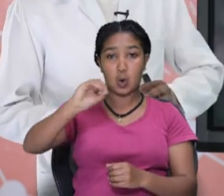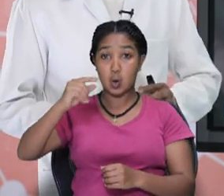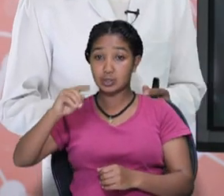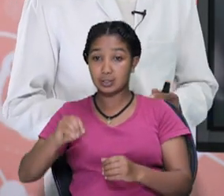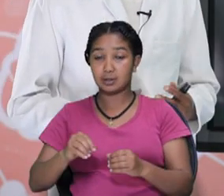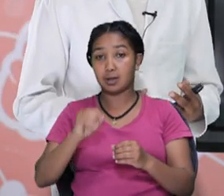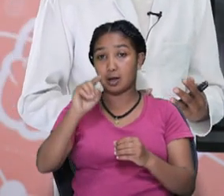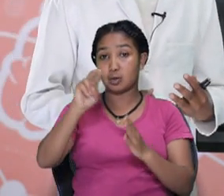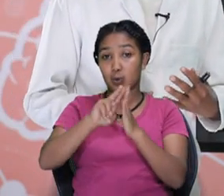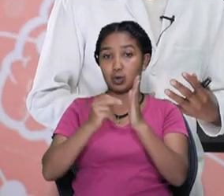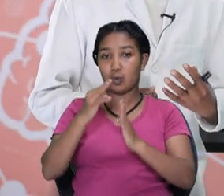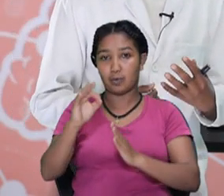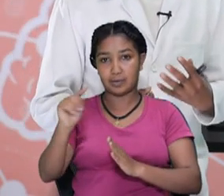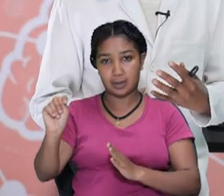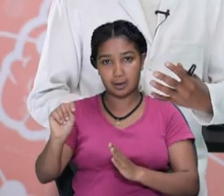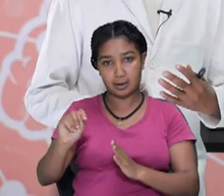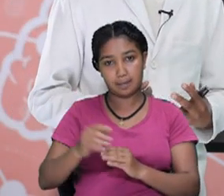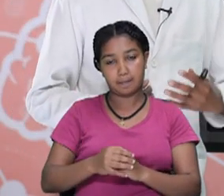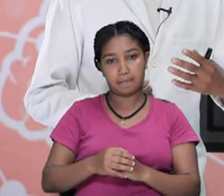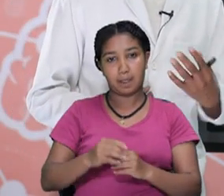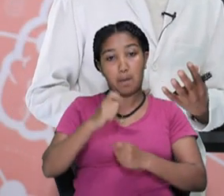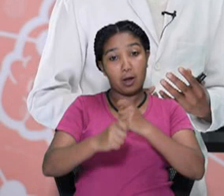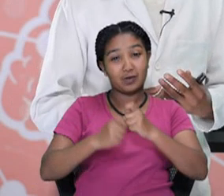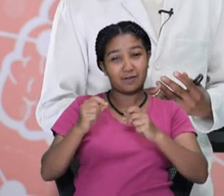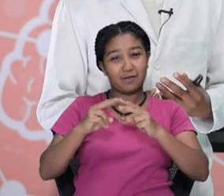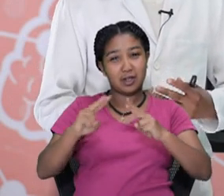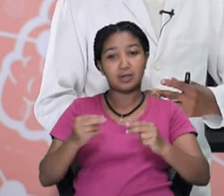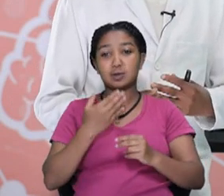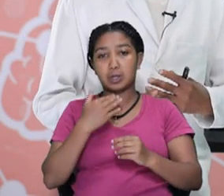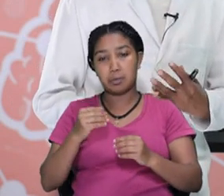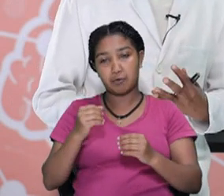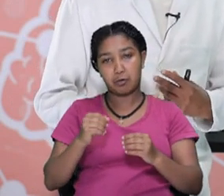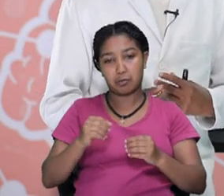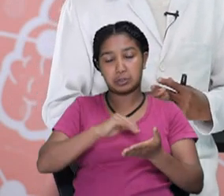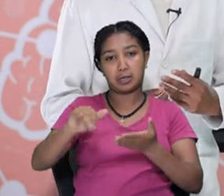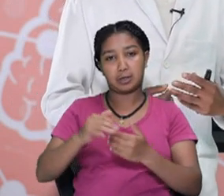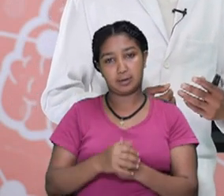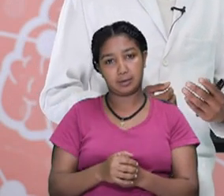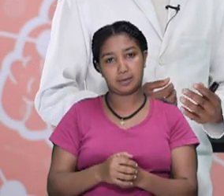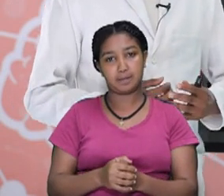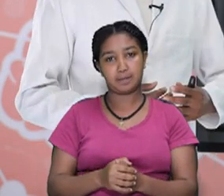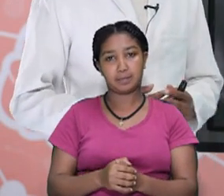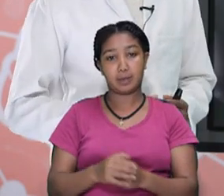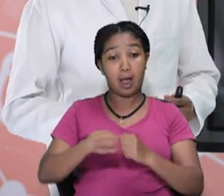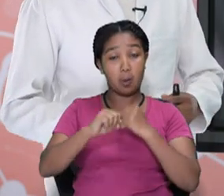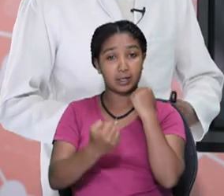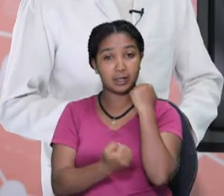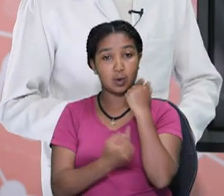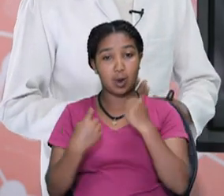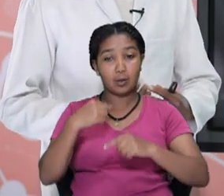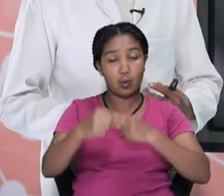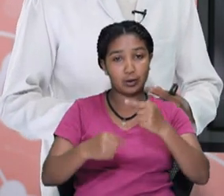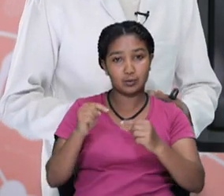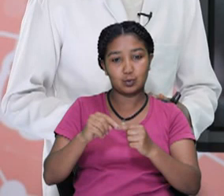of the biosphere, which is very suitable for studying. Accordingly, we are